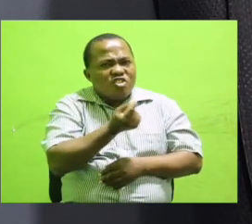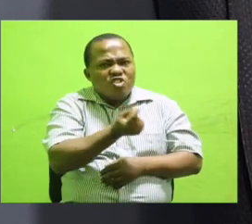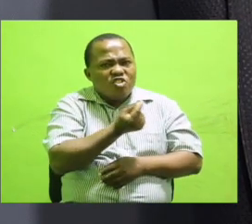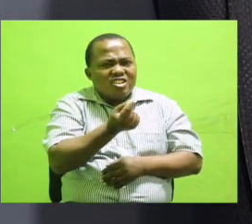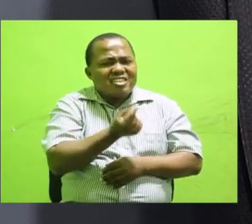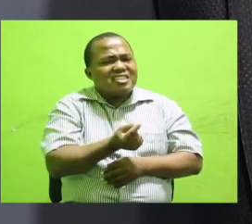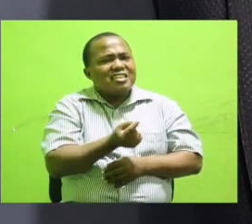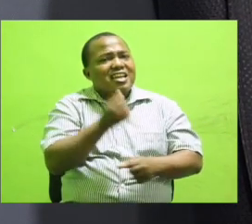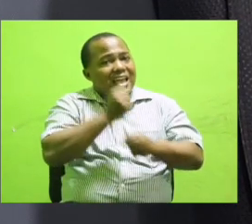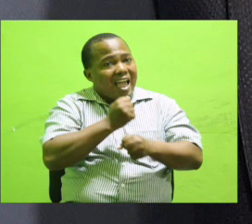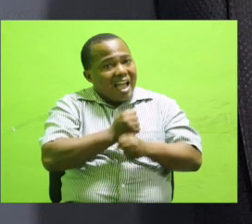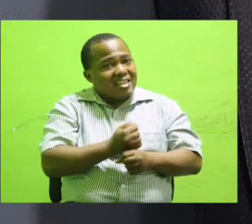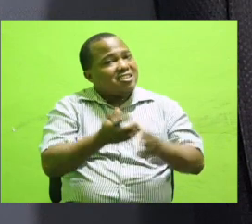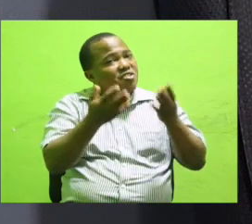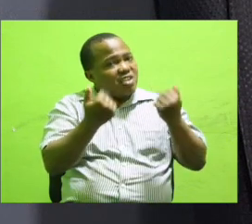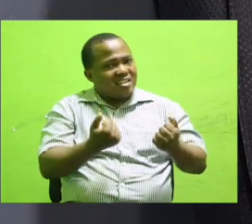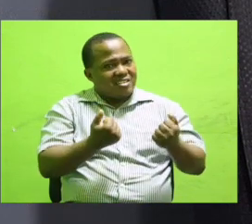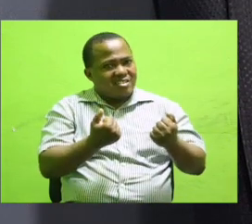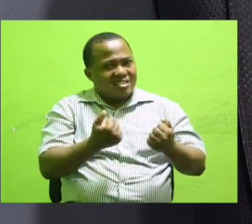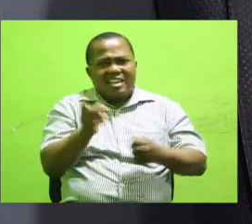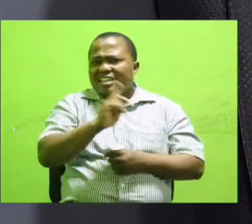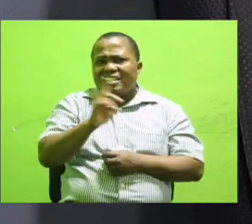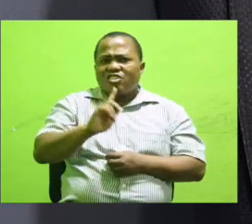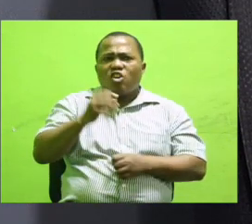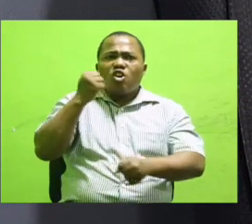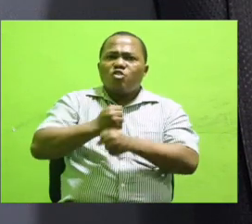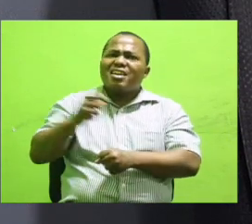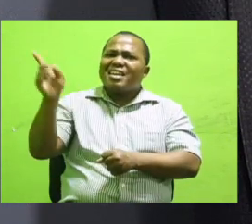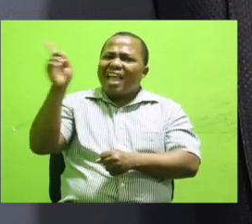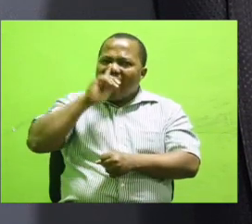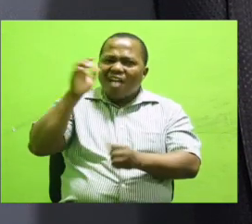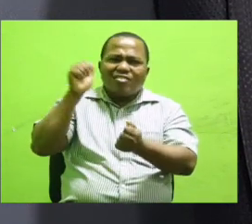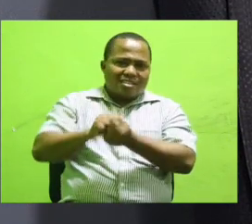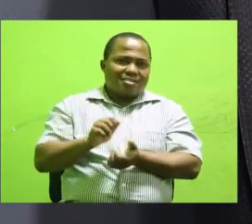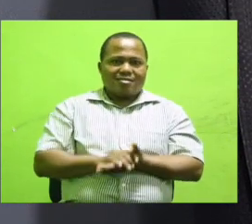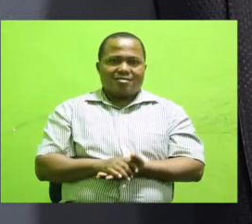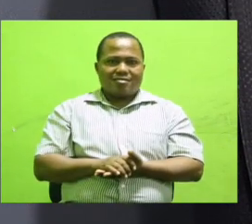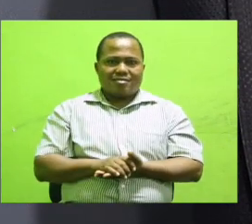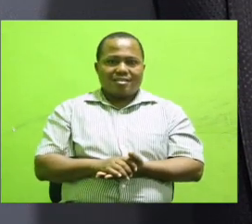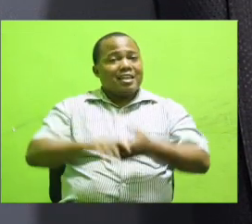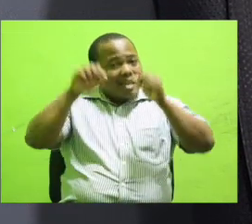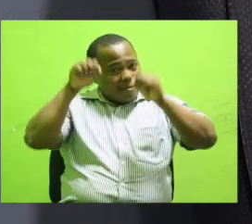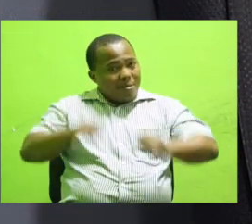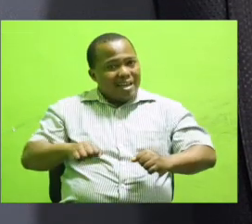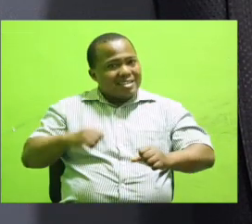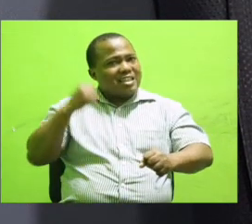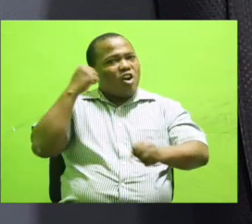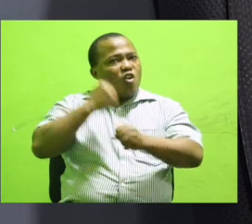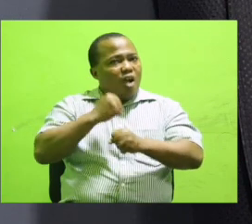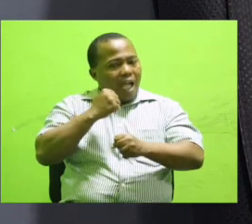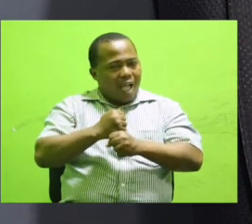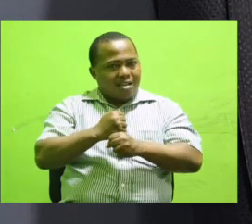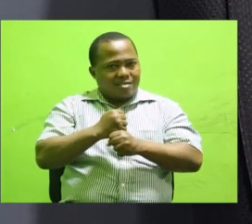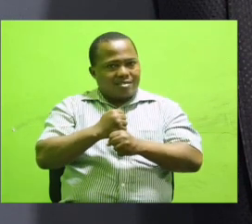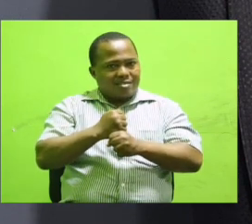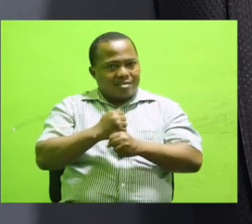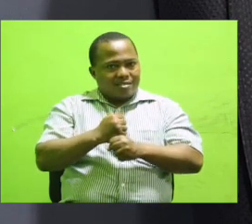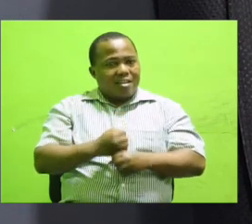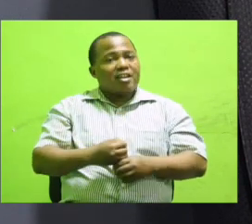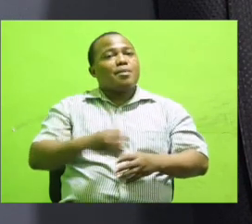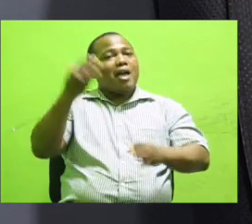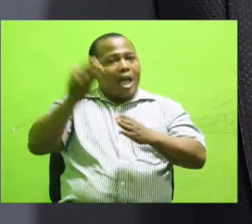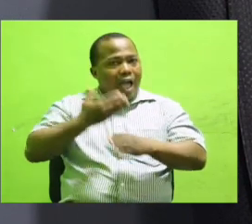wanted instead of doing everything for them. So letting them work can give them a sense